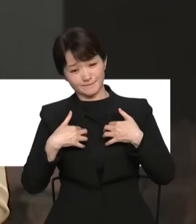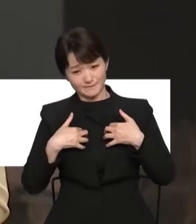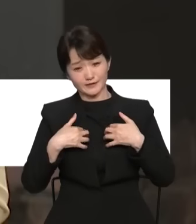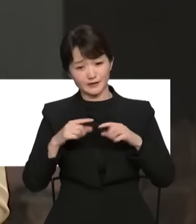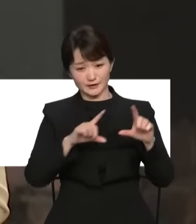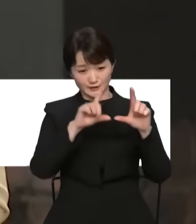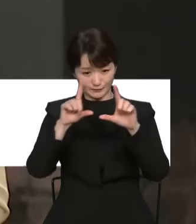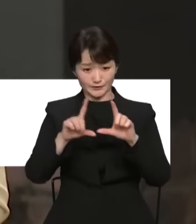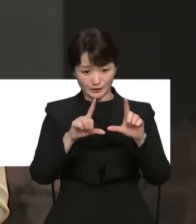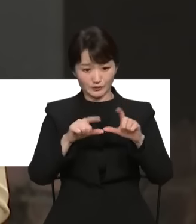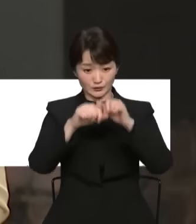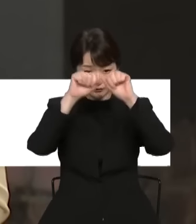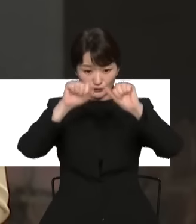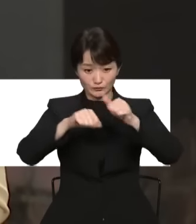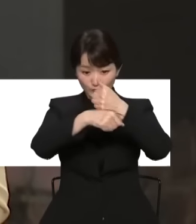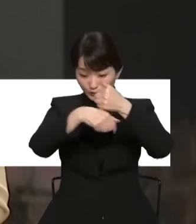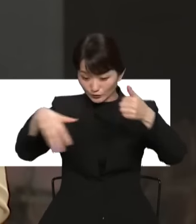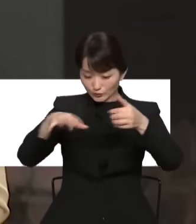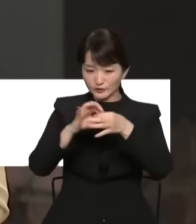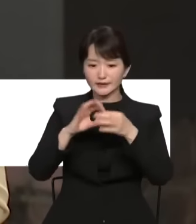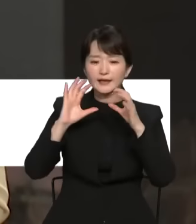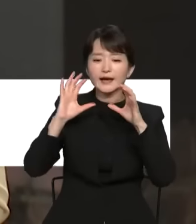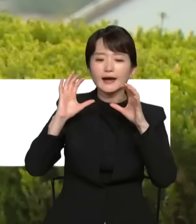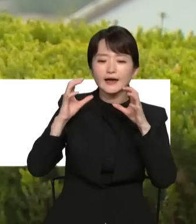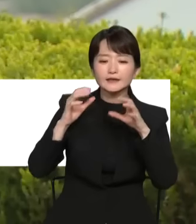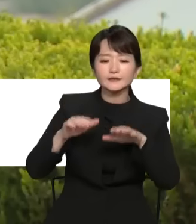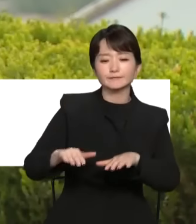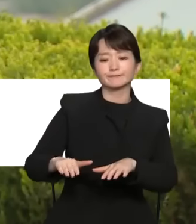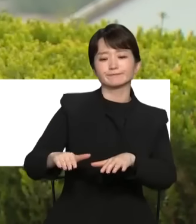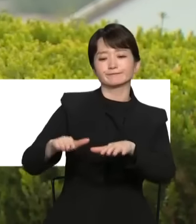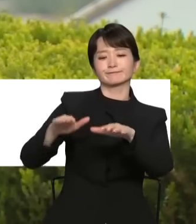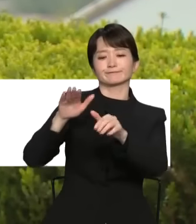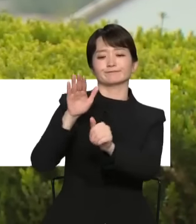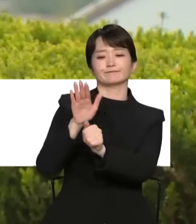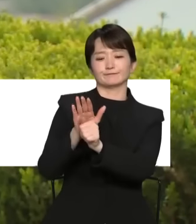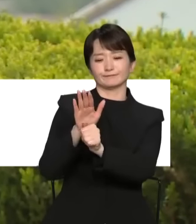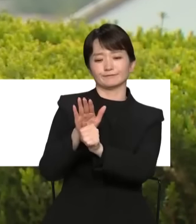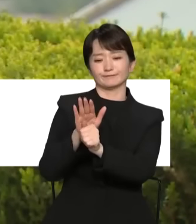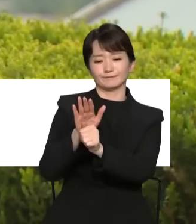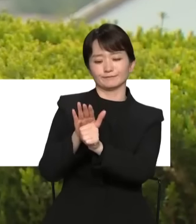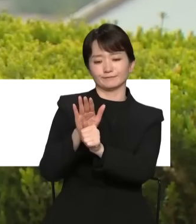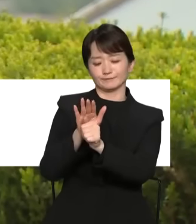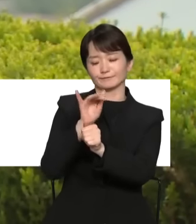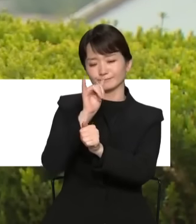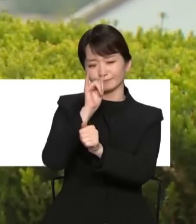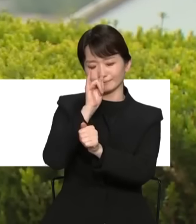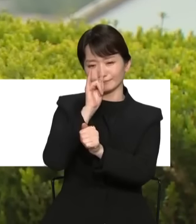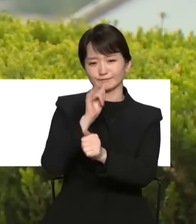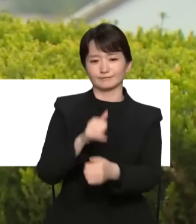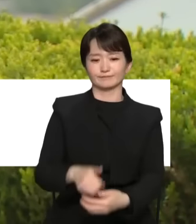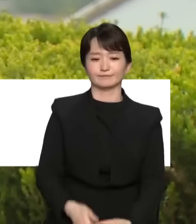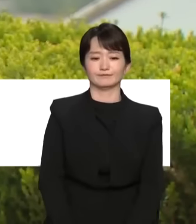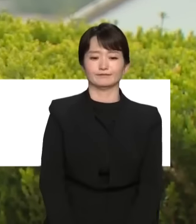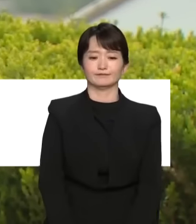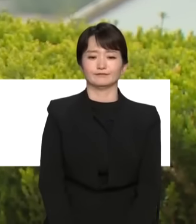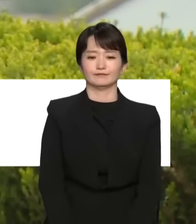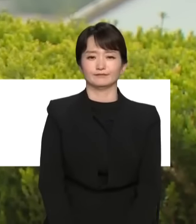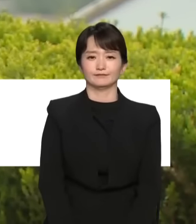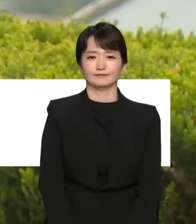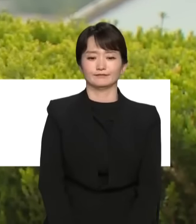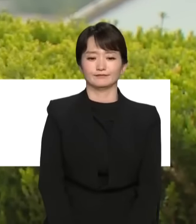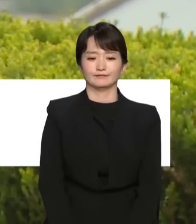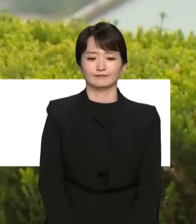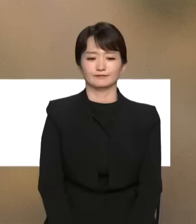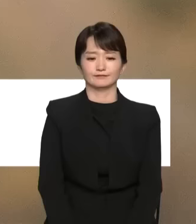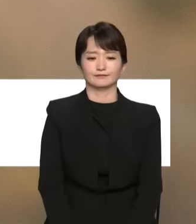movement and a lot of joy seeing kids growing up and helping them to grow through sports,